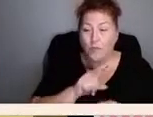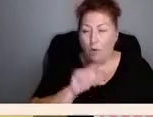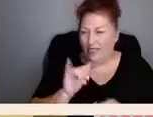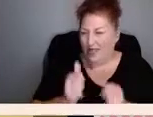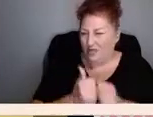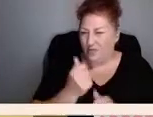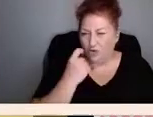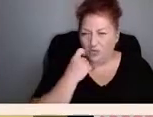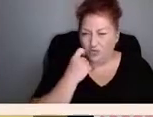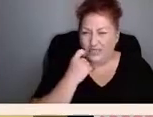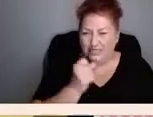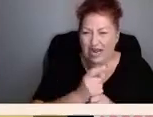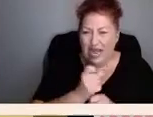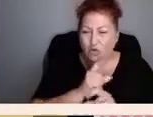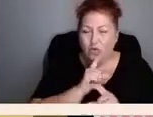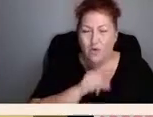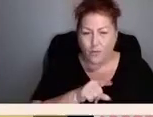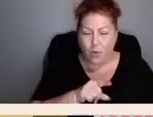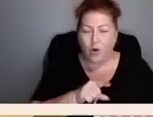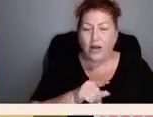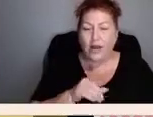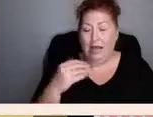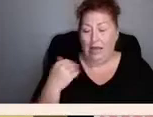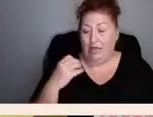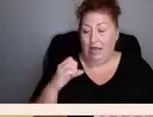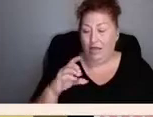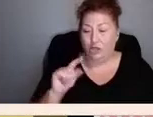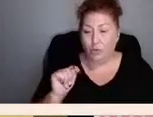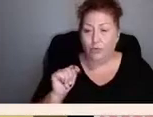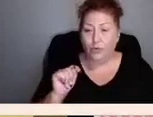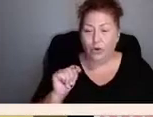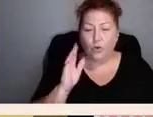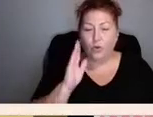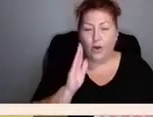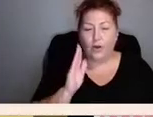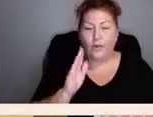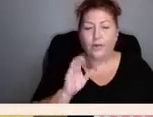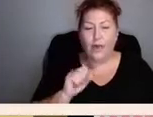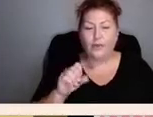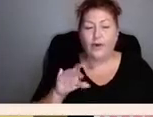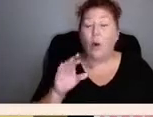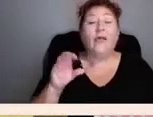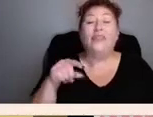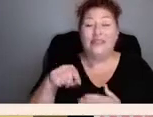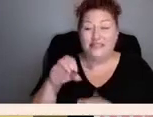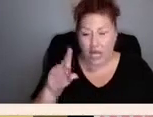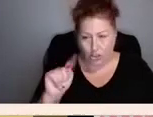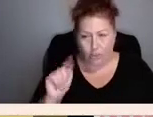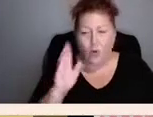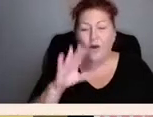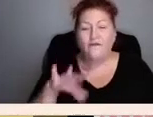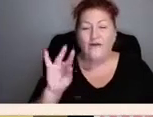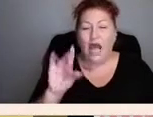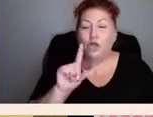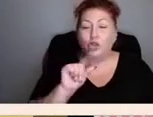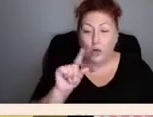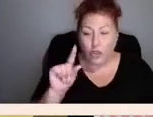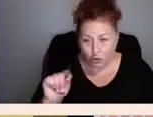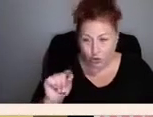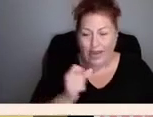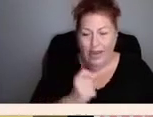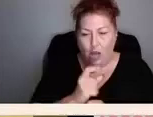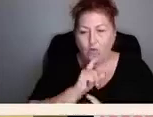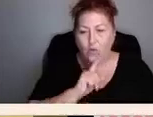most recent annual report. In October, you'll be able to find the FCSUA 2020 annual